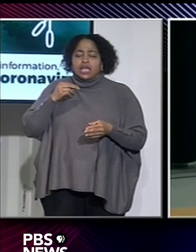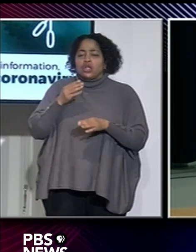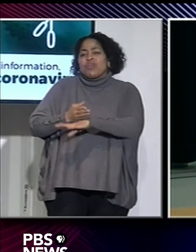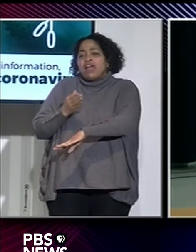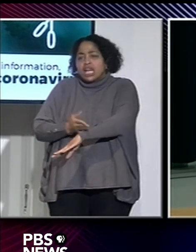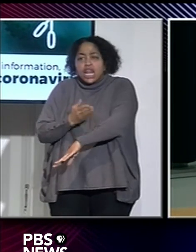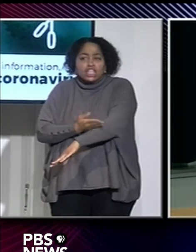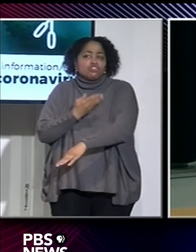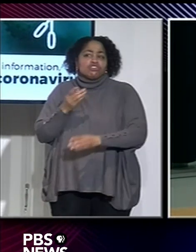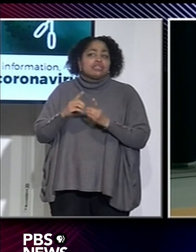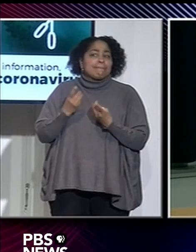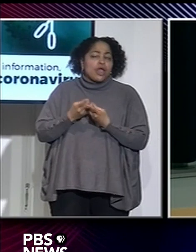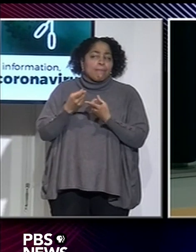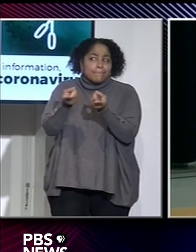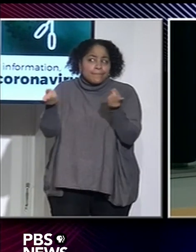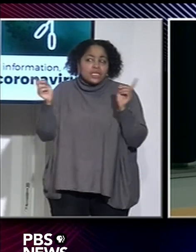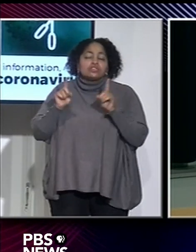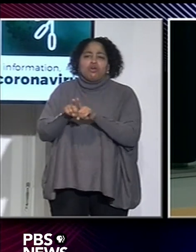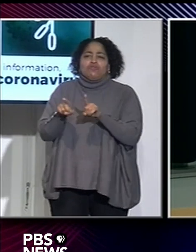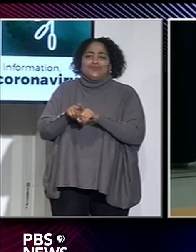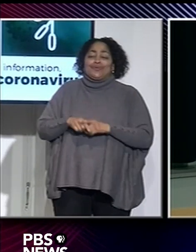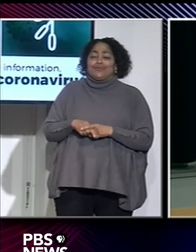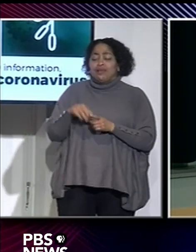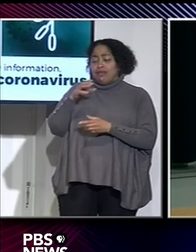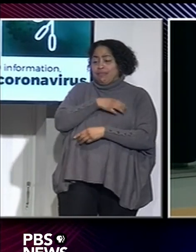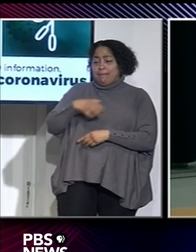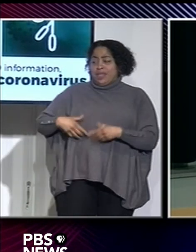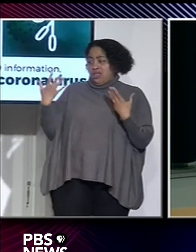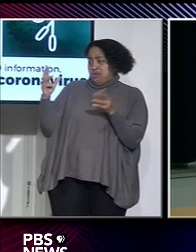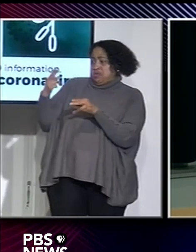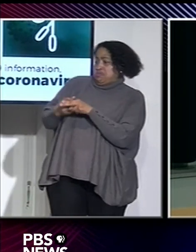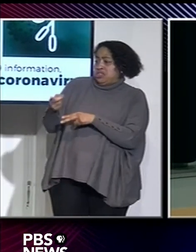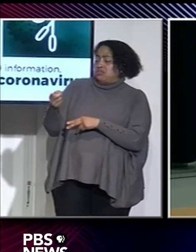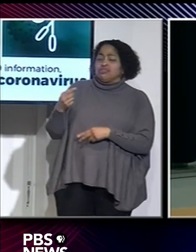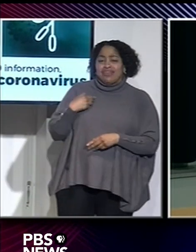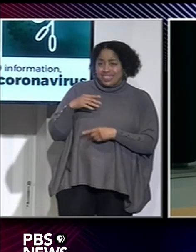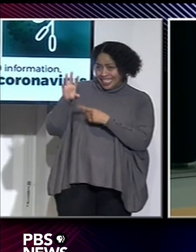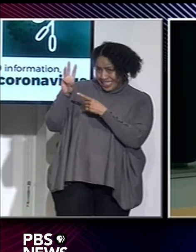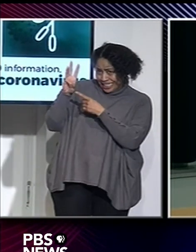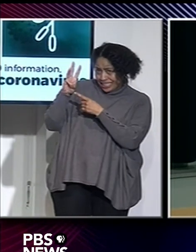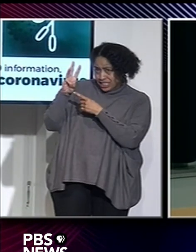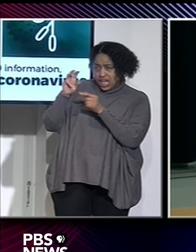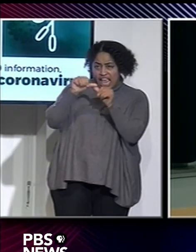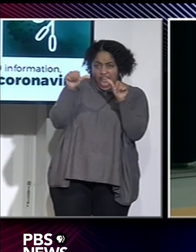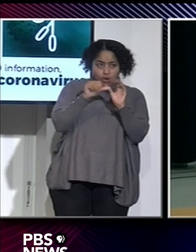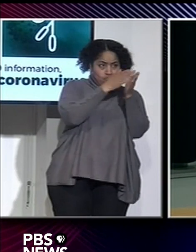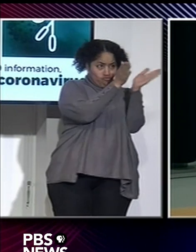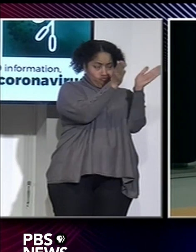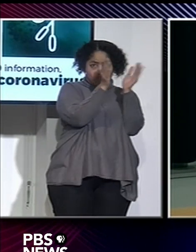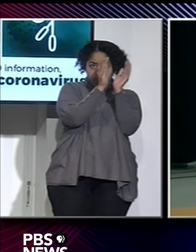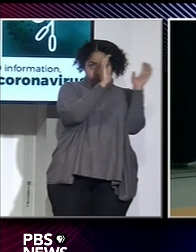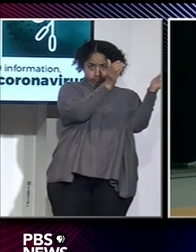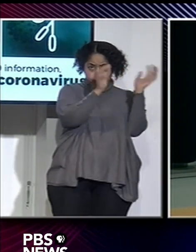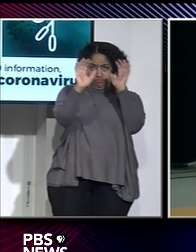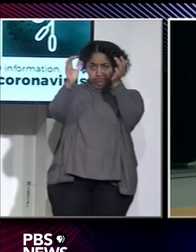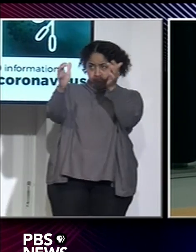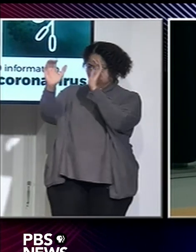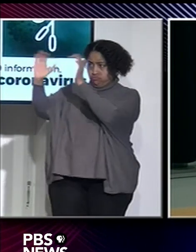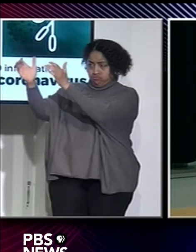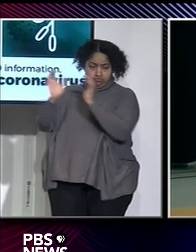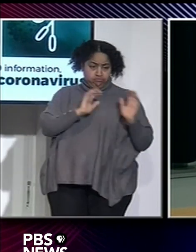Revitalization Departments as well. As the mayor stated, there are six broad areas of assistance. Food and